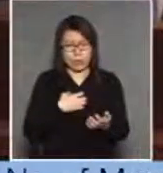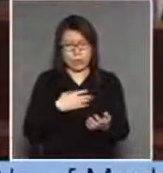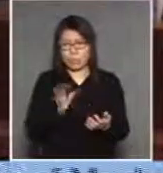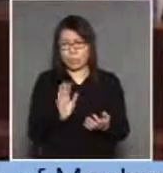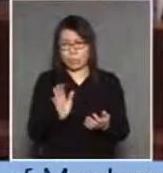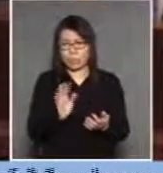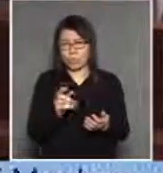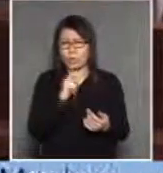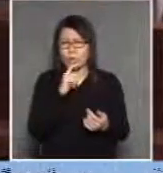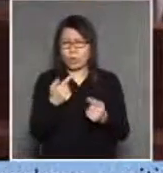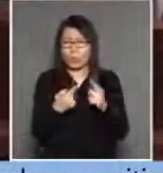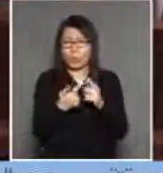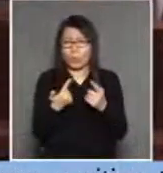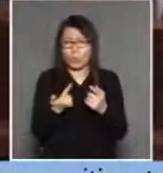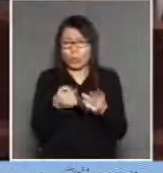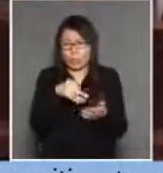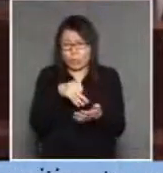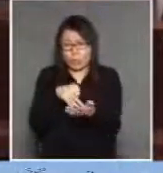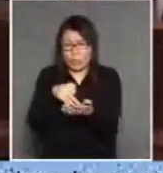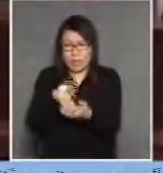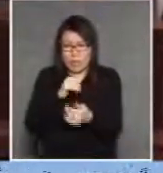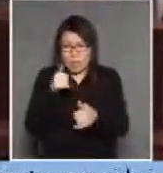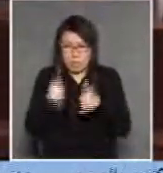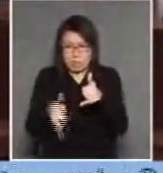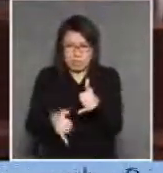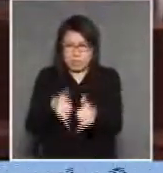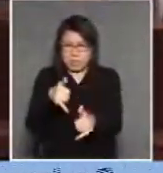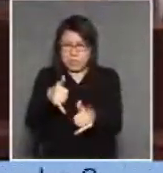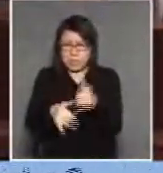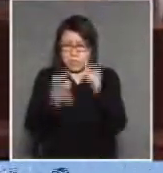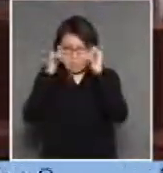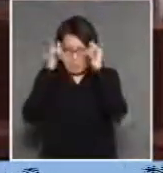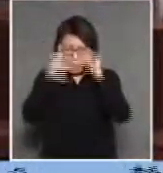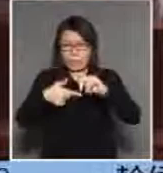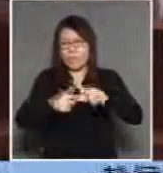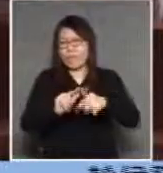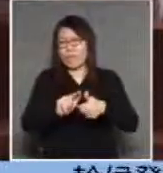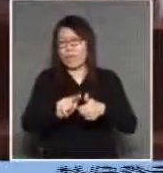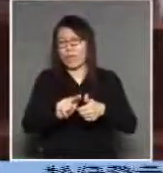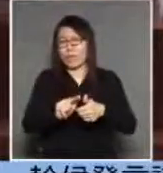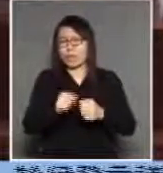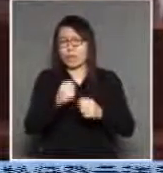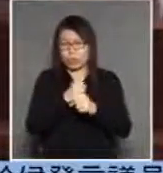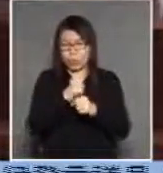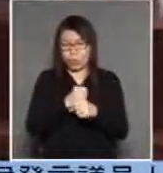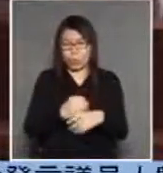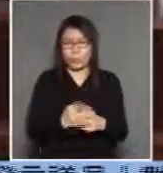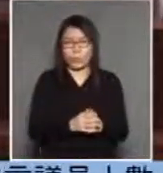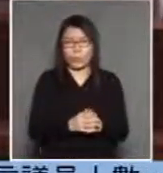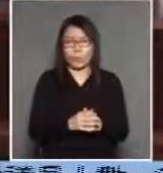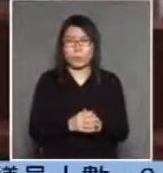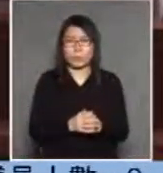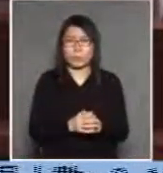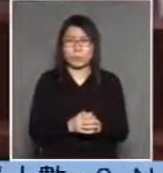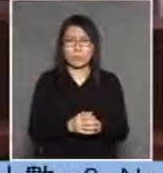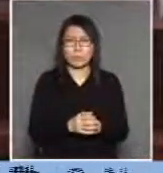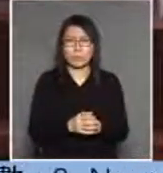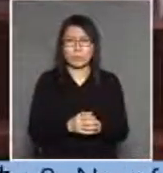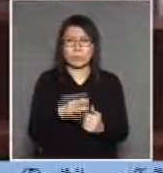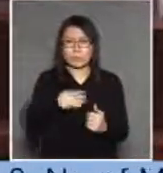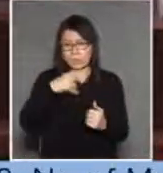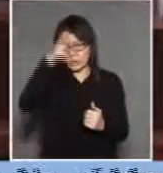members, then not so many young people would have participated in such extreme activities.